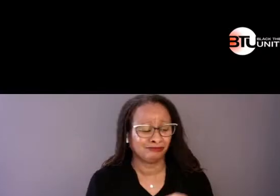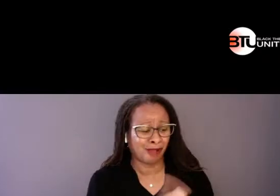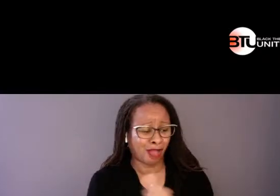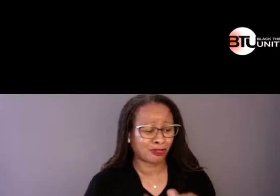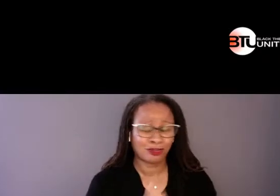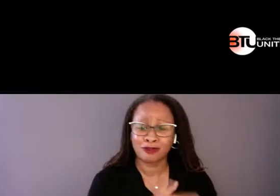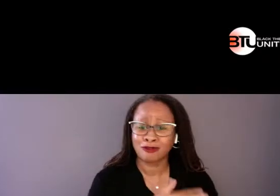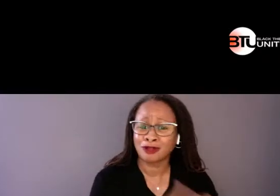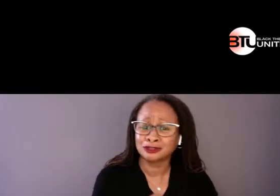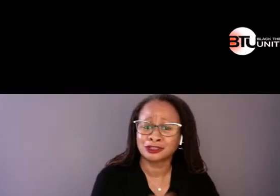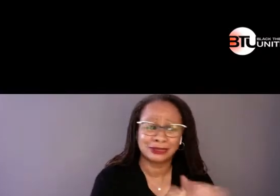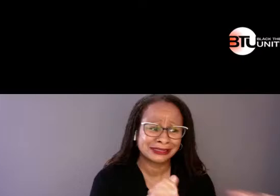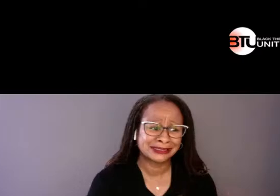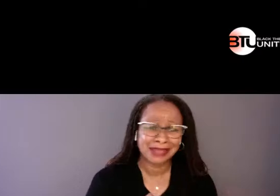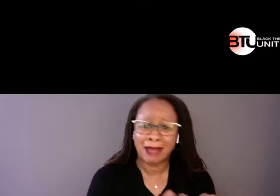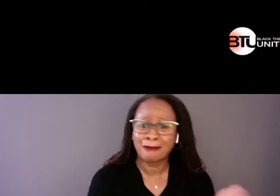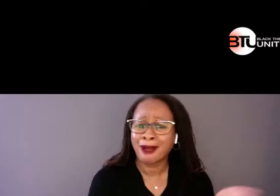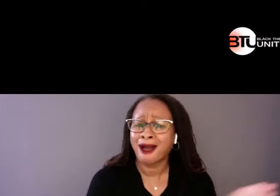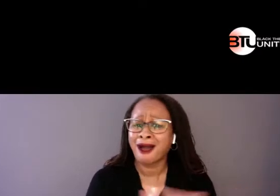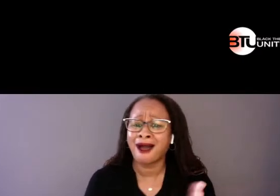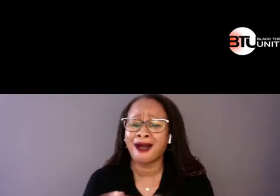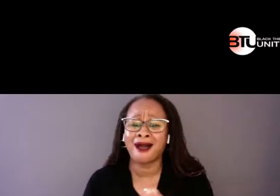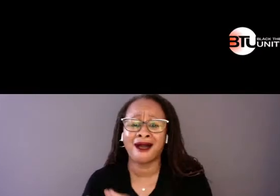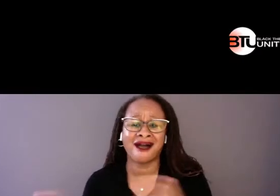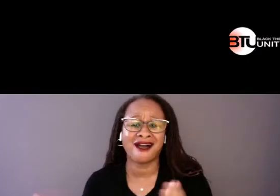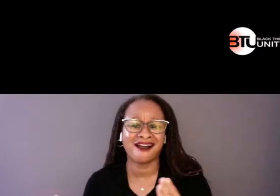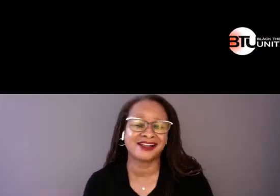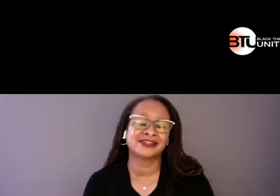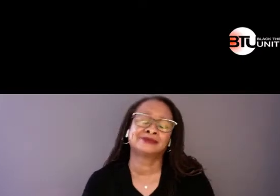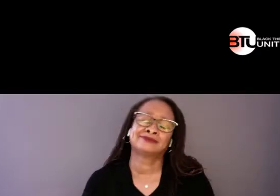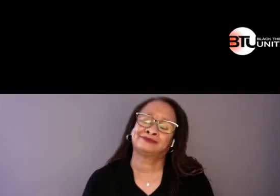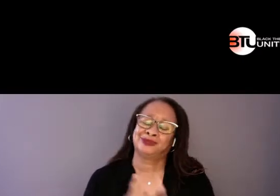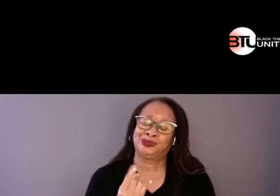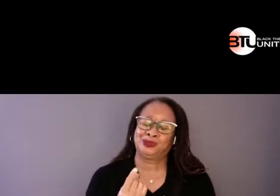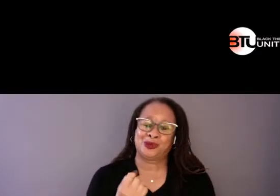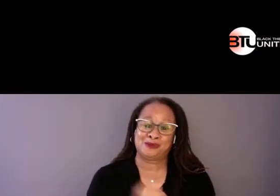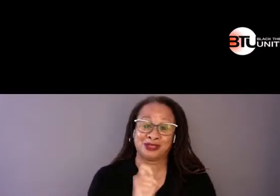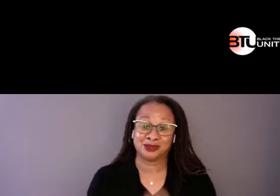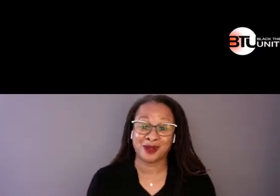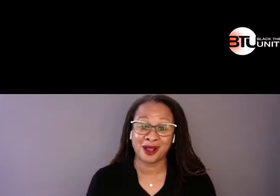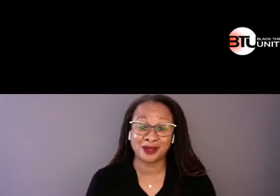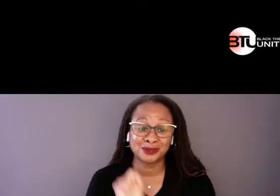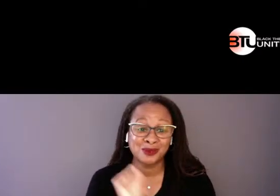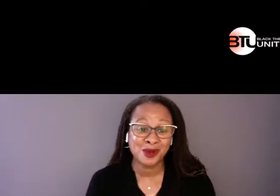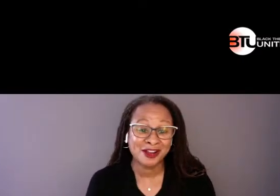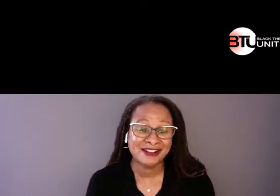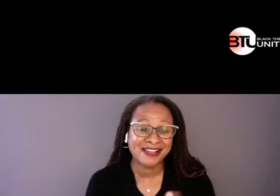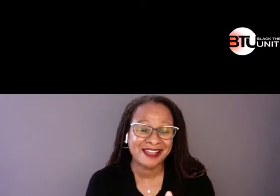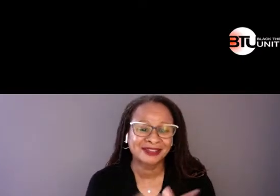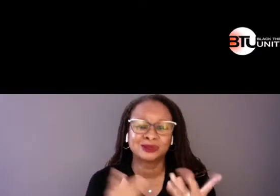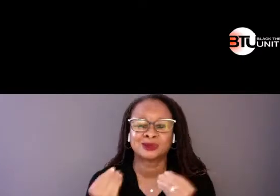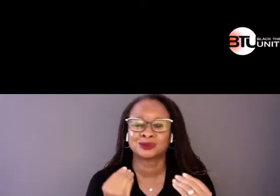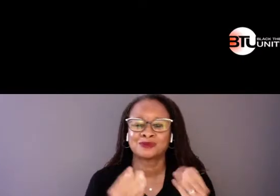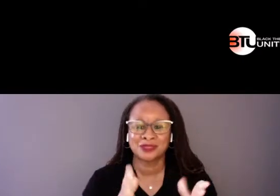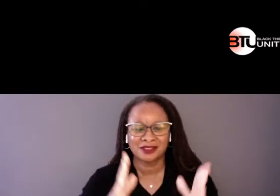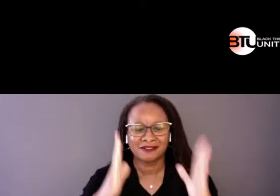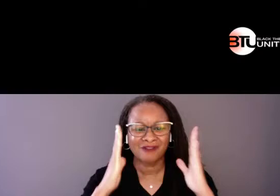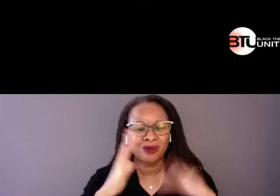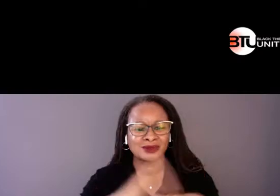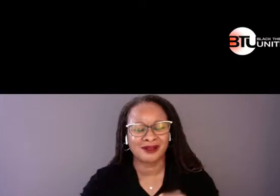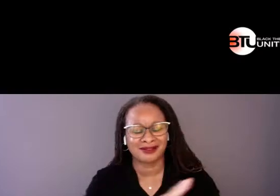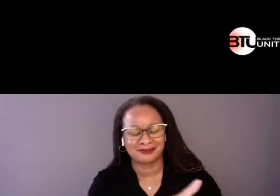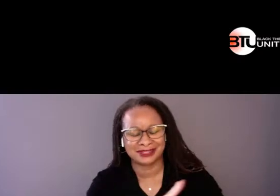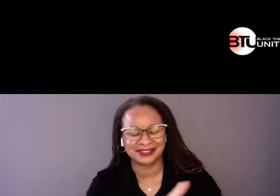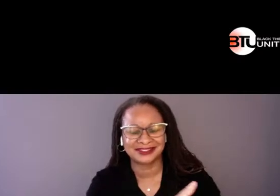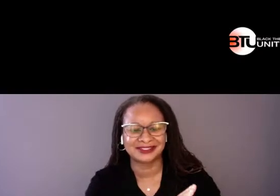country, we want to make sure that as we begin to work again, we are focused on the business